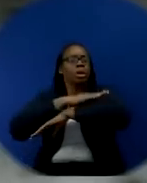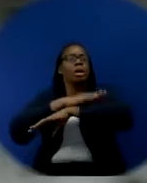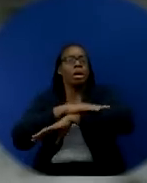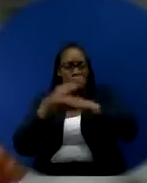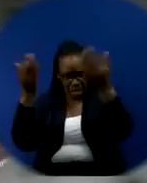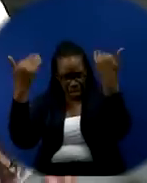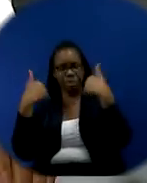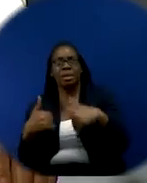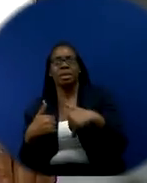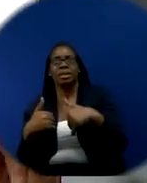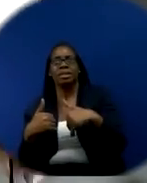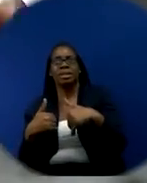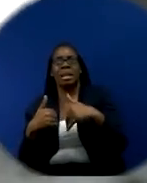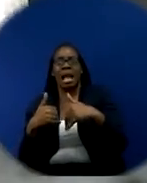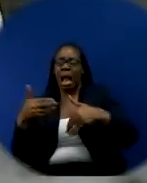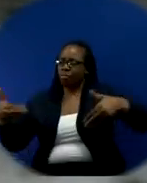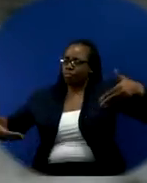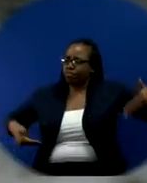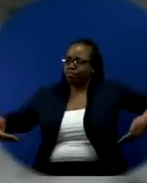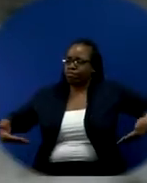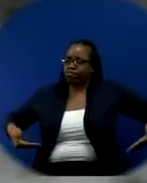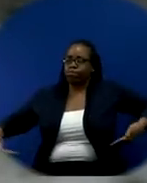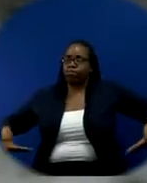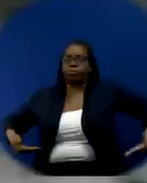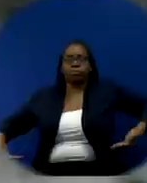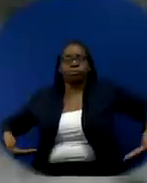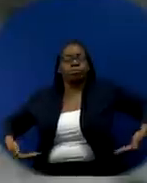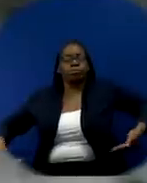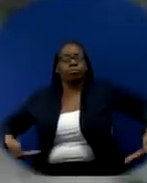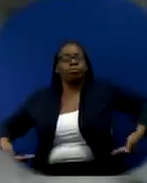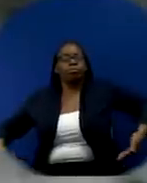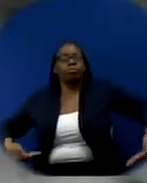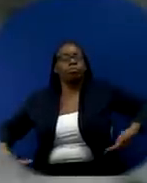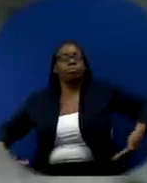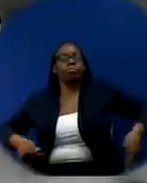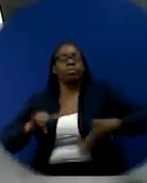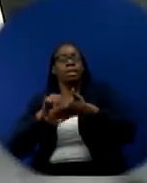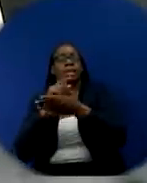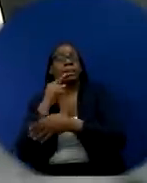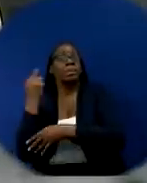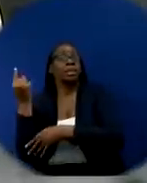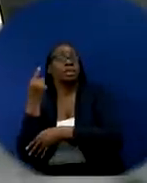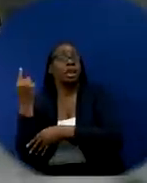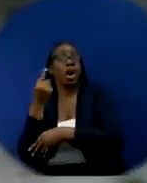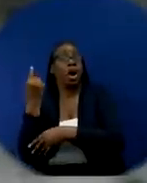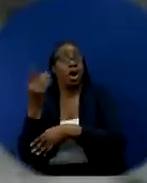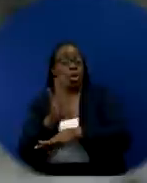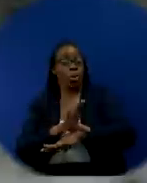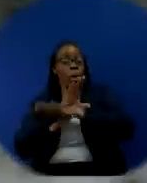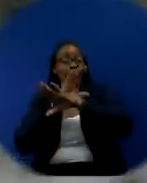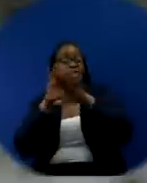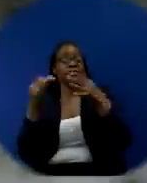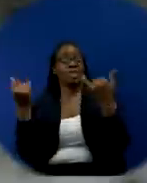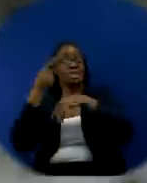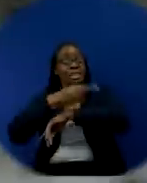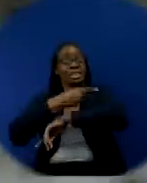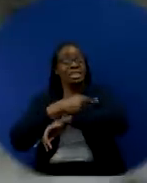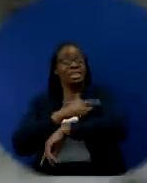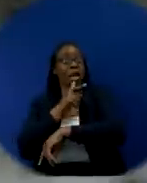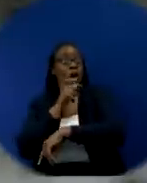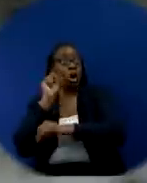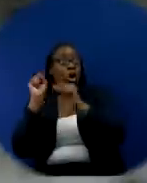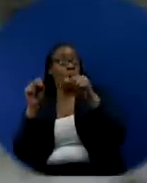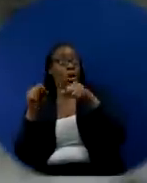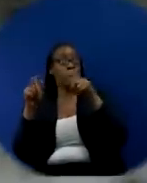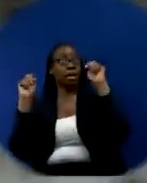y'all. And I got a funny feeling and a sneaking suspicion that I'm not the only one in church today who can testify that